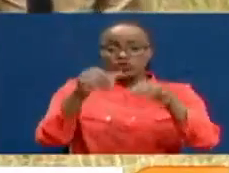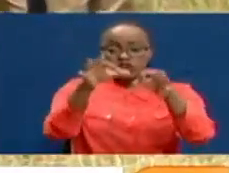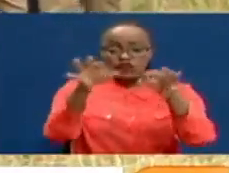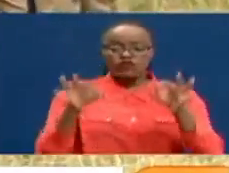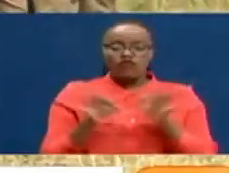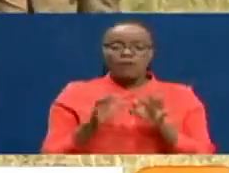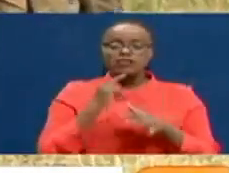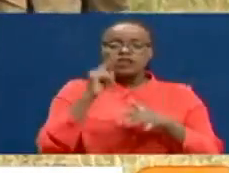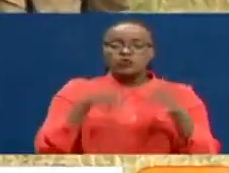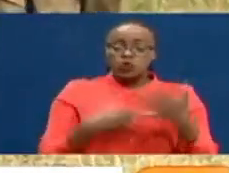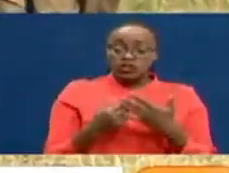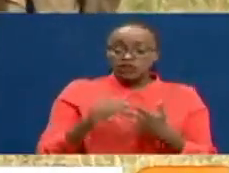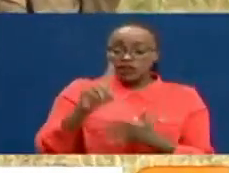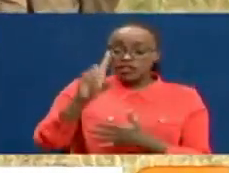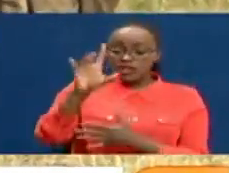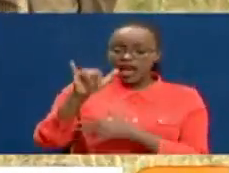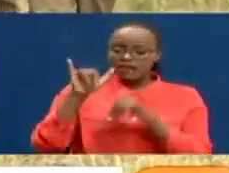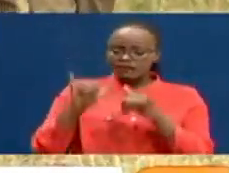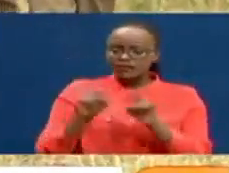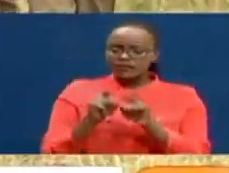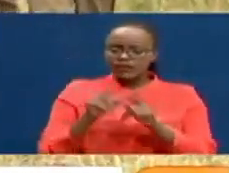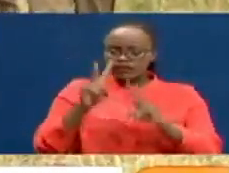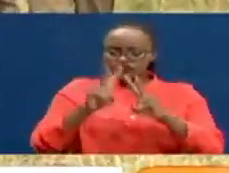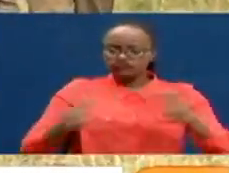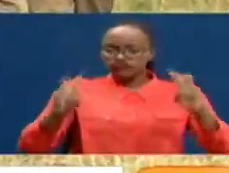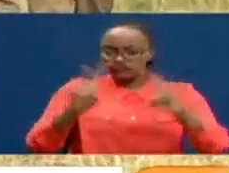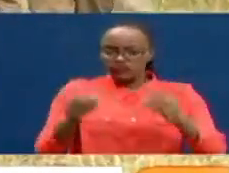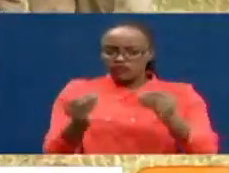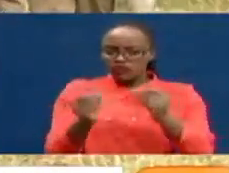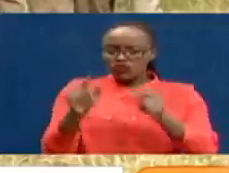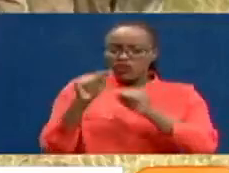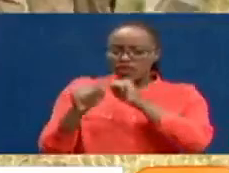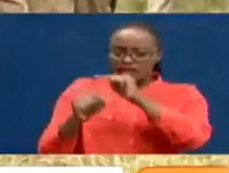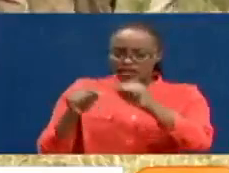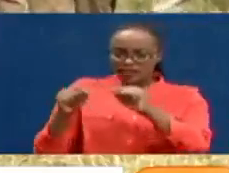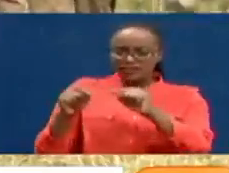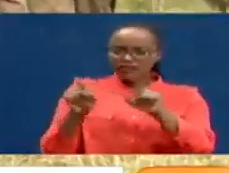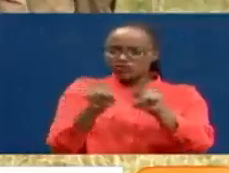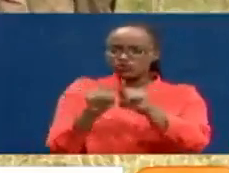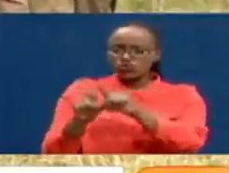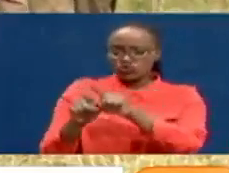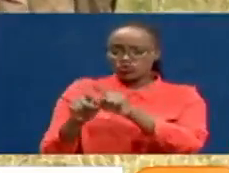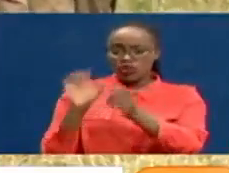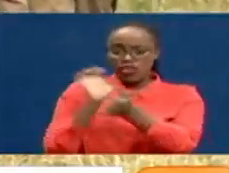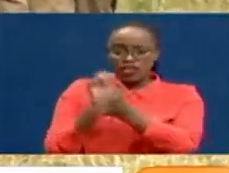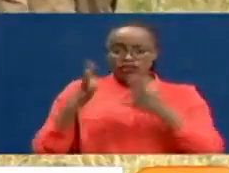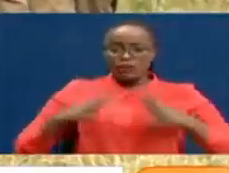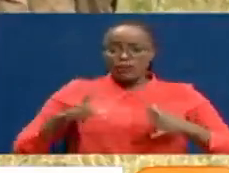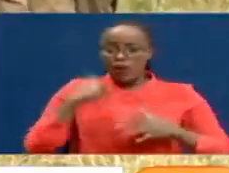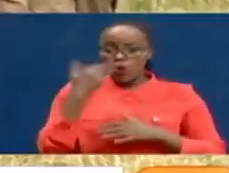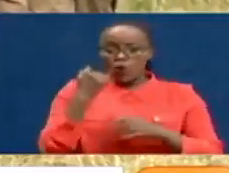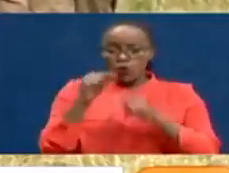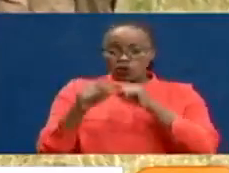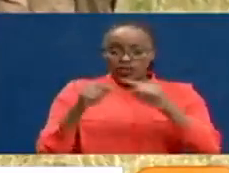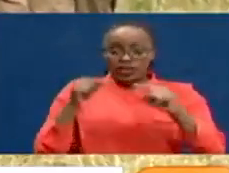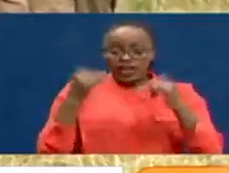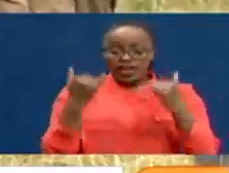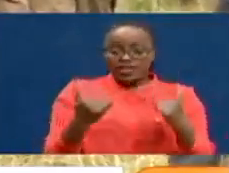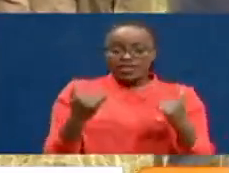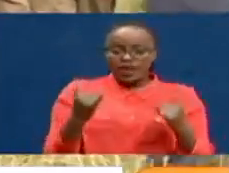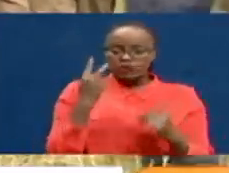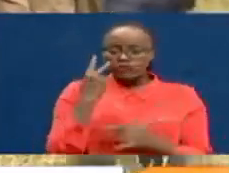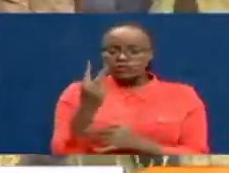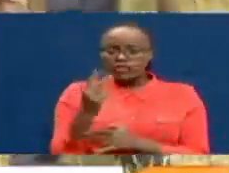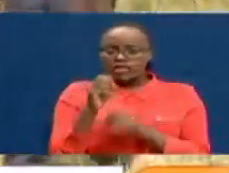family maintains that the DCI should remain relentless in solving his murder puzzle and bring the culprits to book. For now, it remains to be